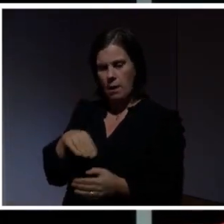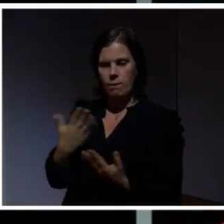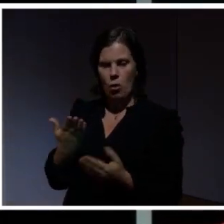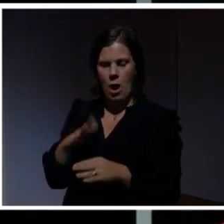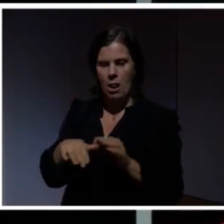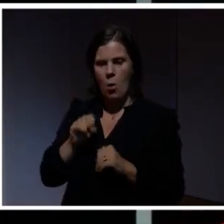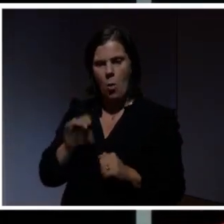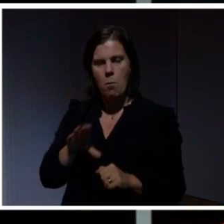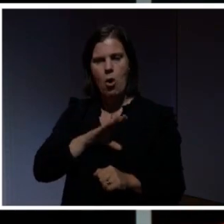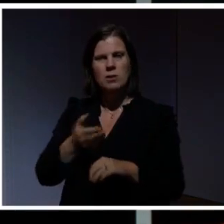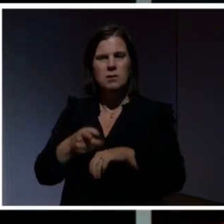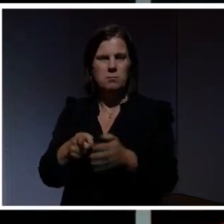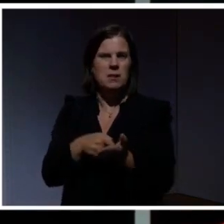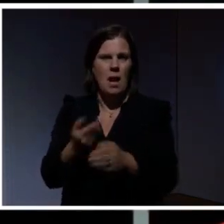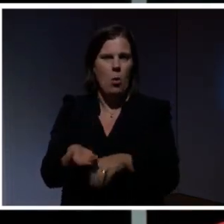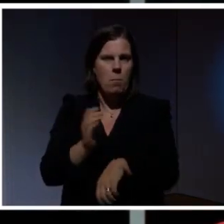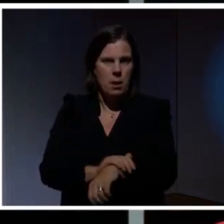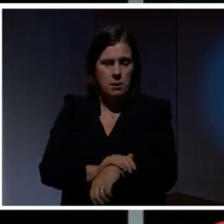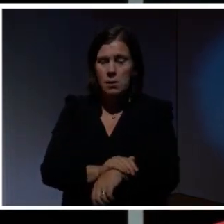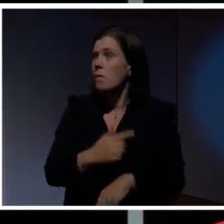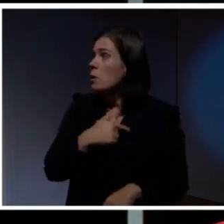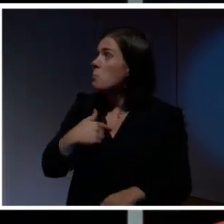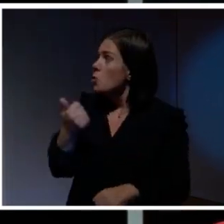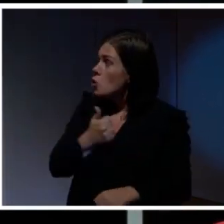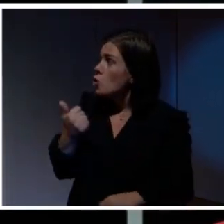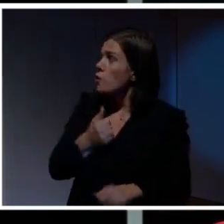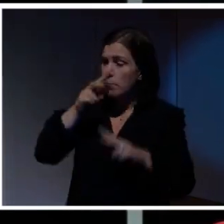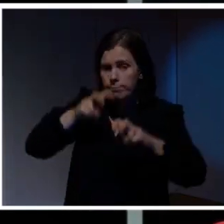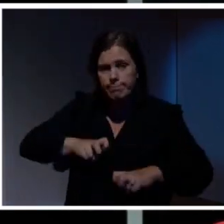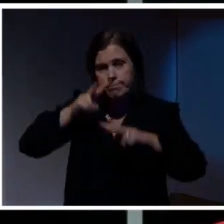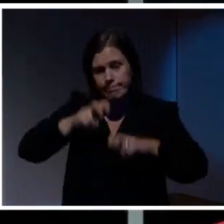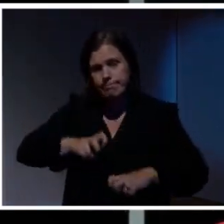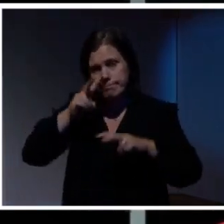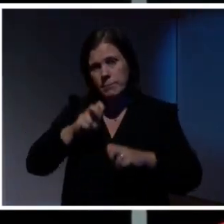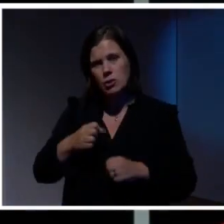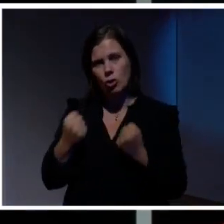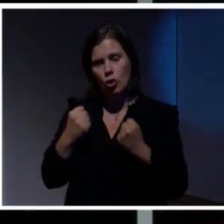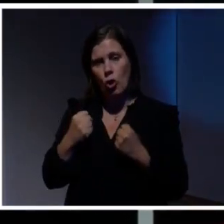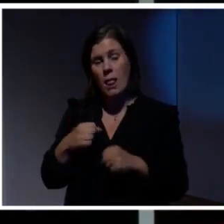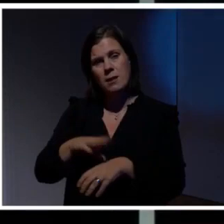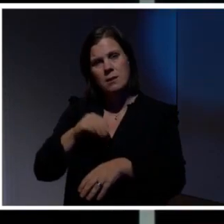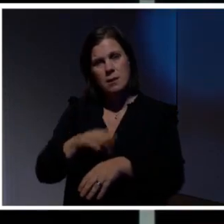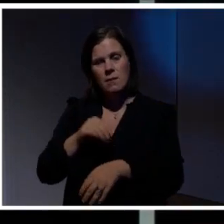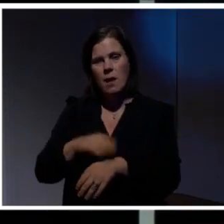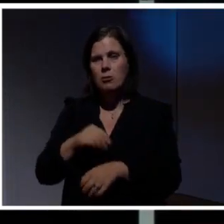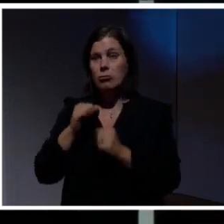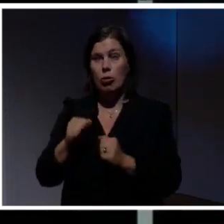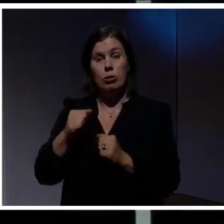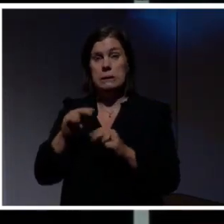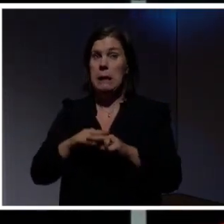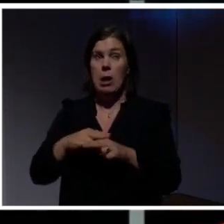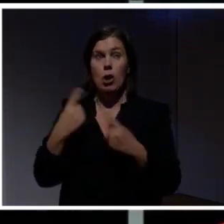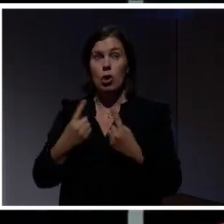competences? We need those research strengths, and there's some really nice initiatives. In fact, Swedes should feel very lucky because